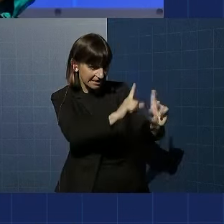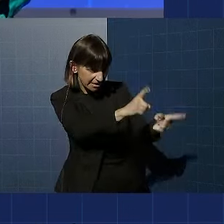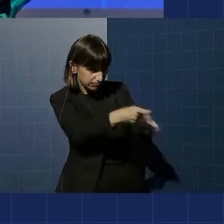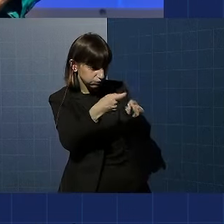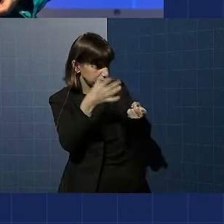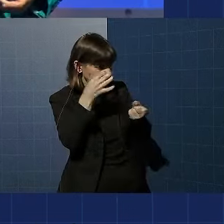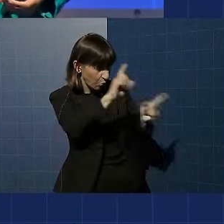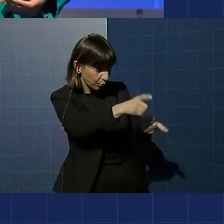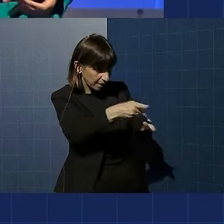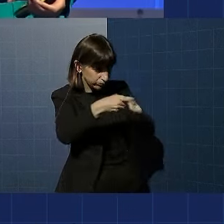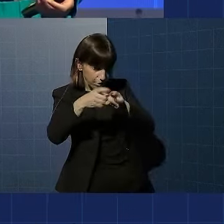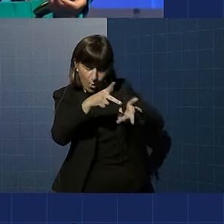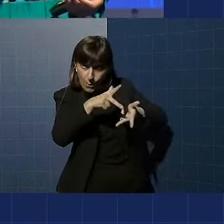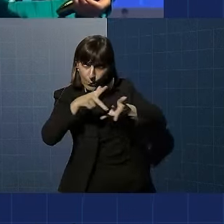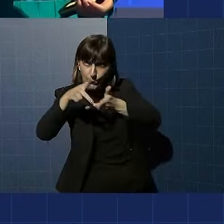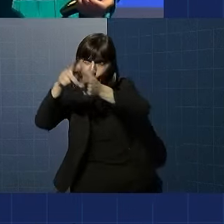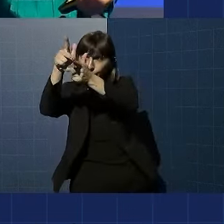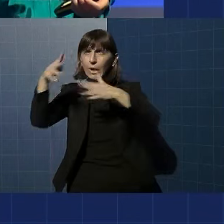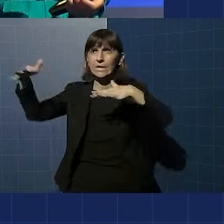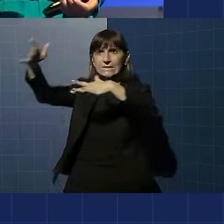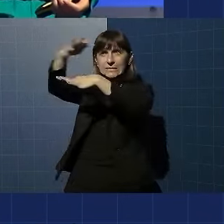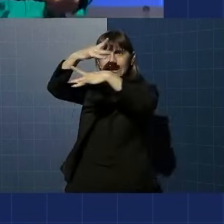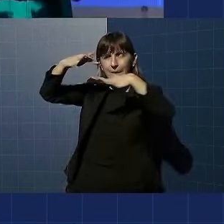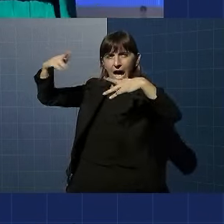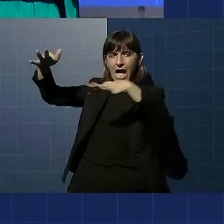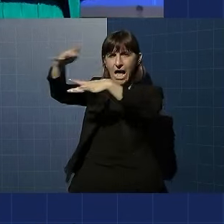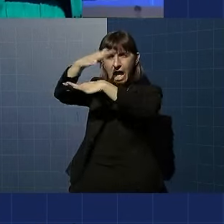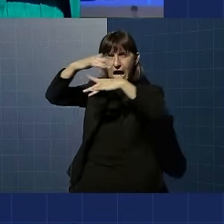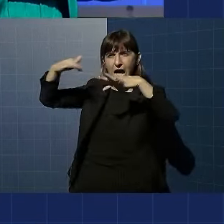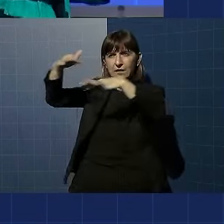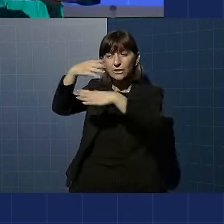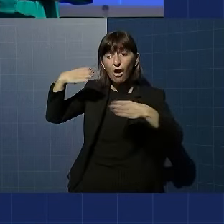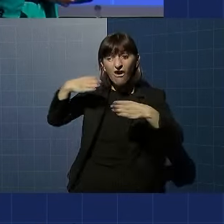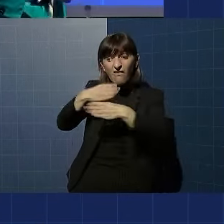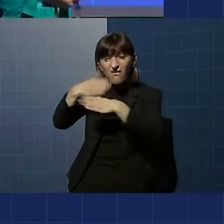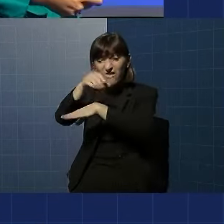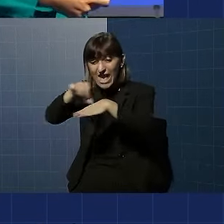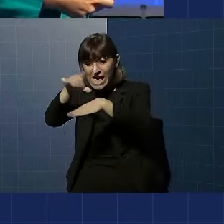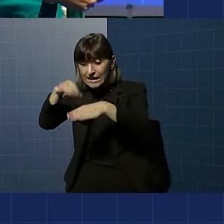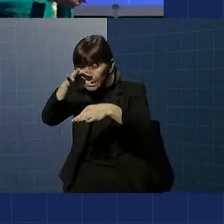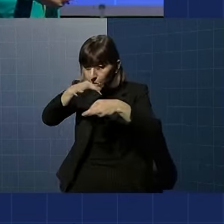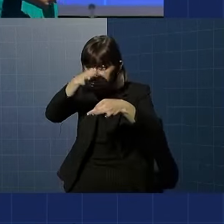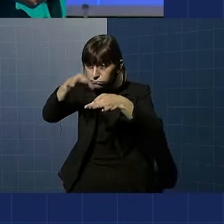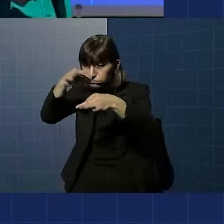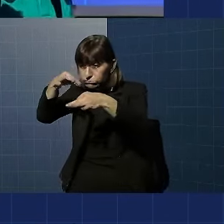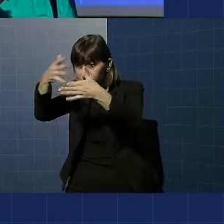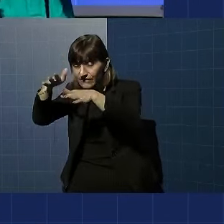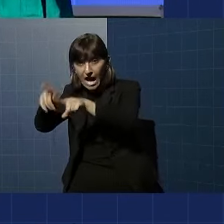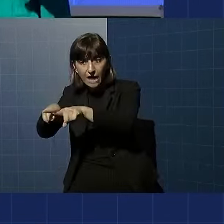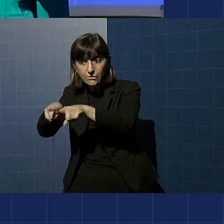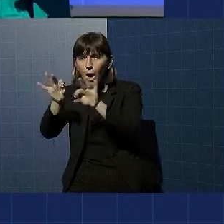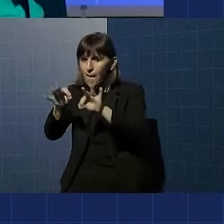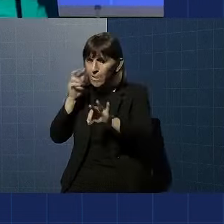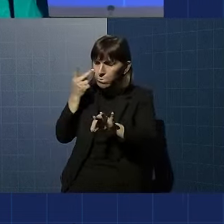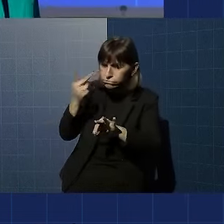patches of skin, and they looked at the healing process of the skin, of the wound healing. And what we have seen is that the wound